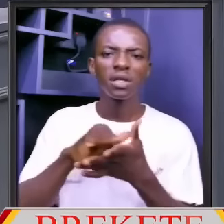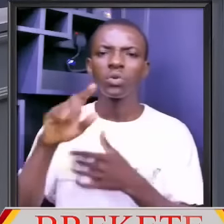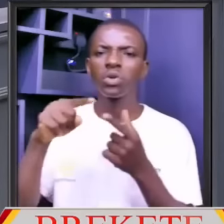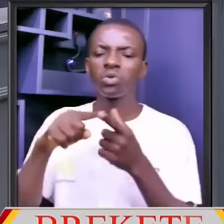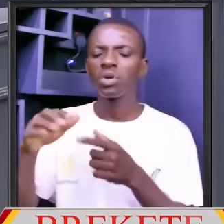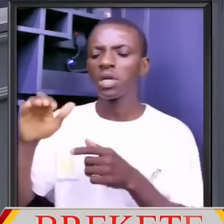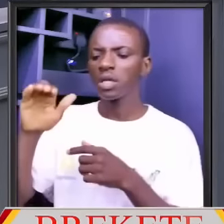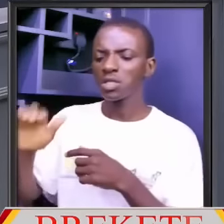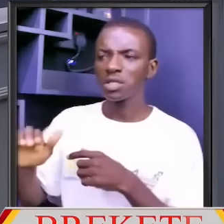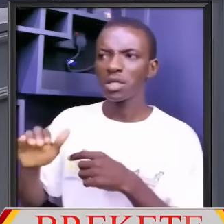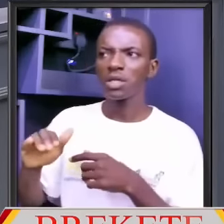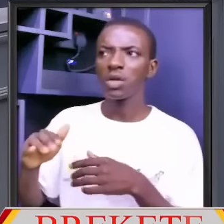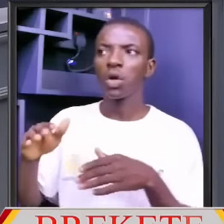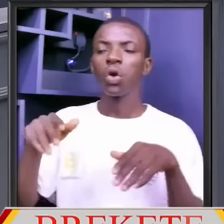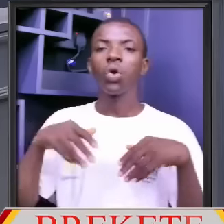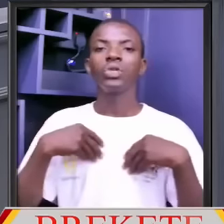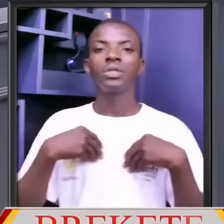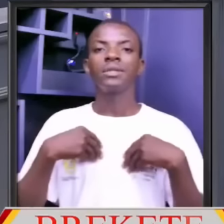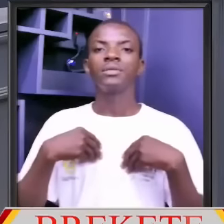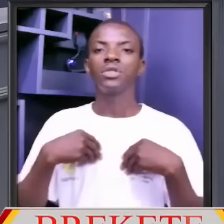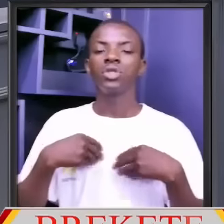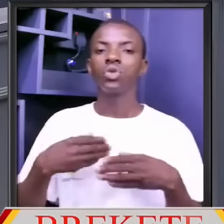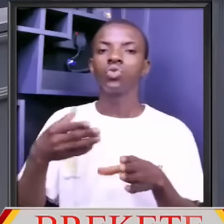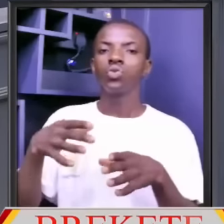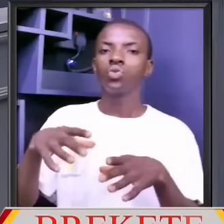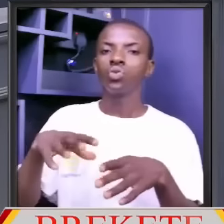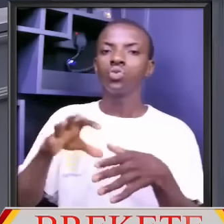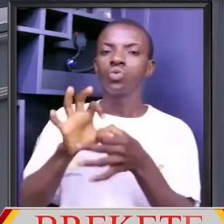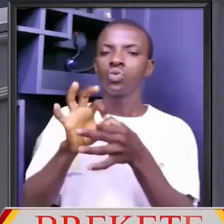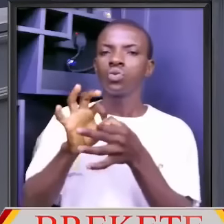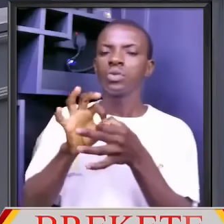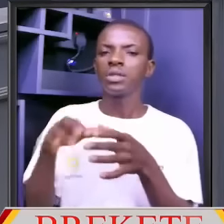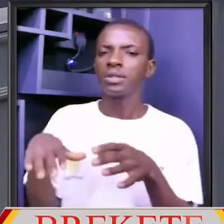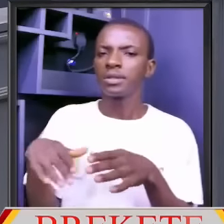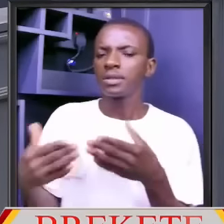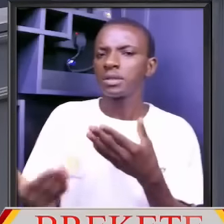child, you accept a hook, line, and sinker